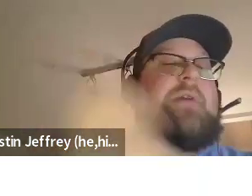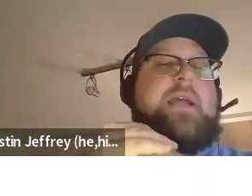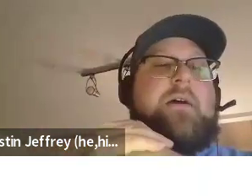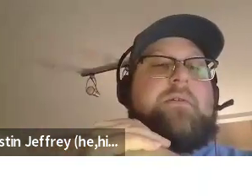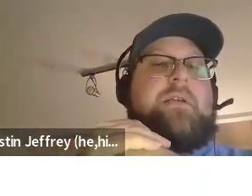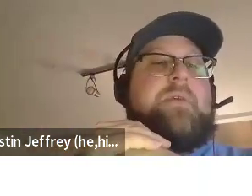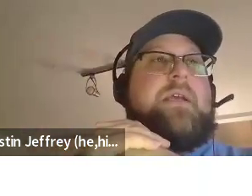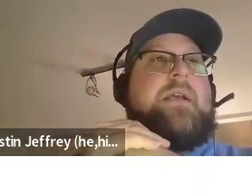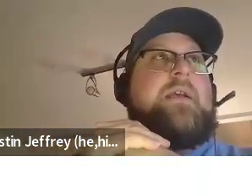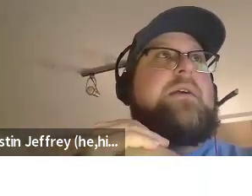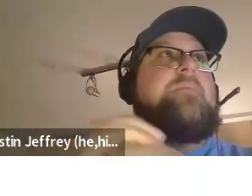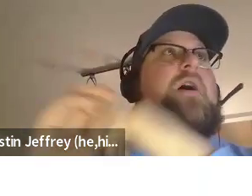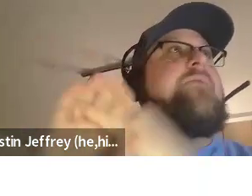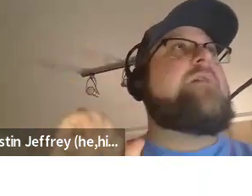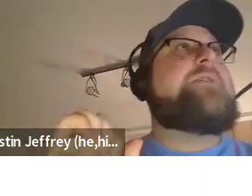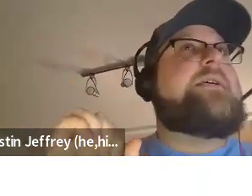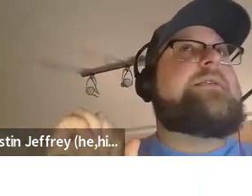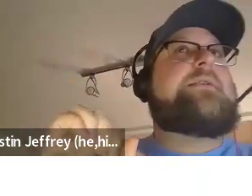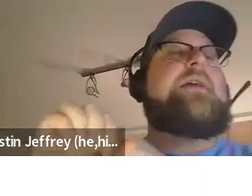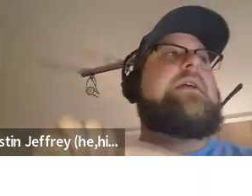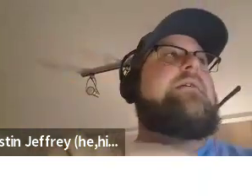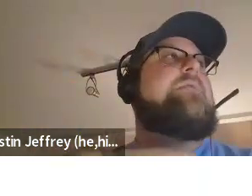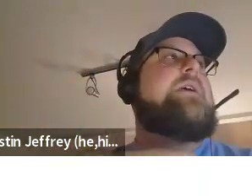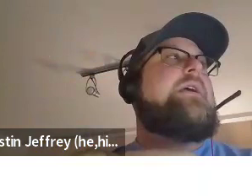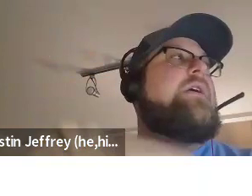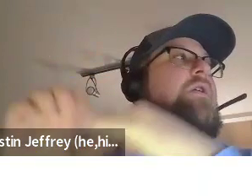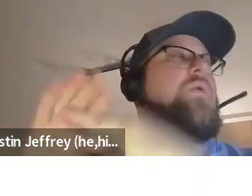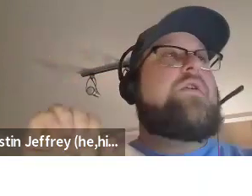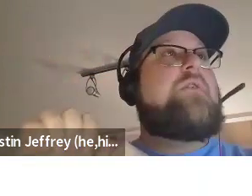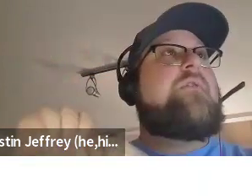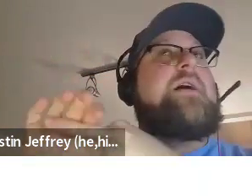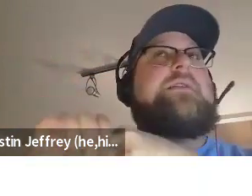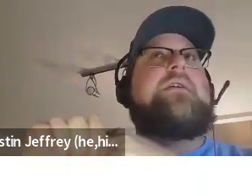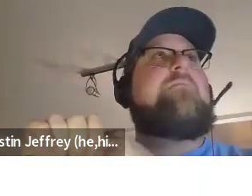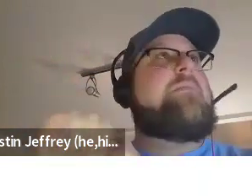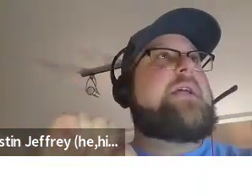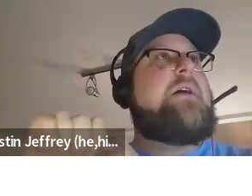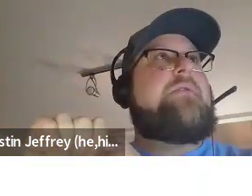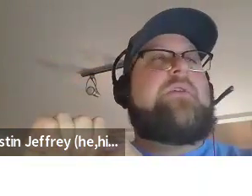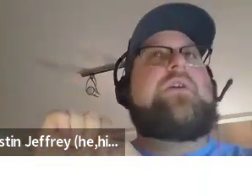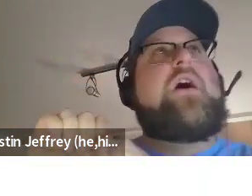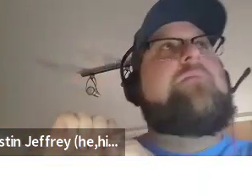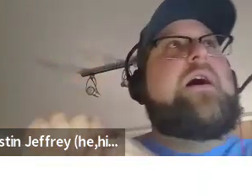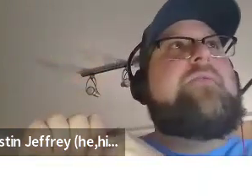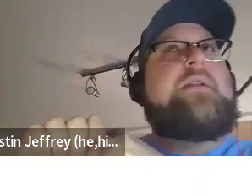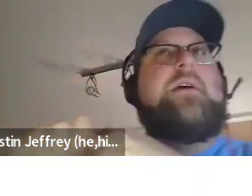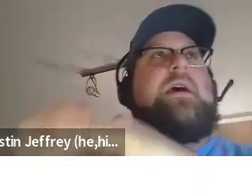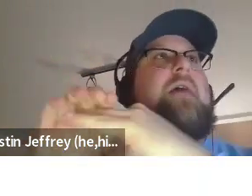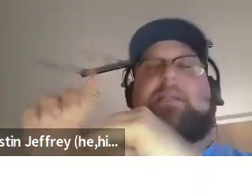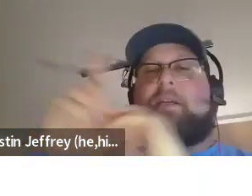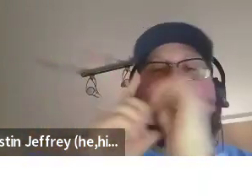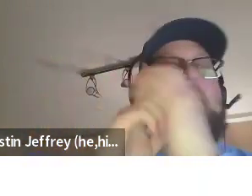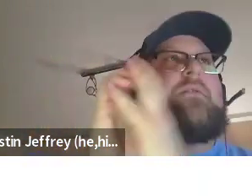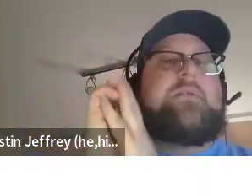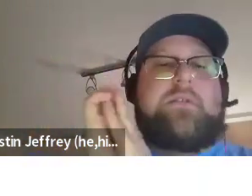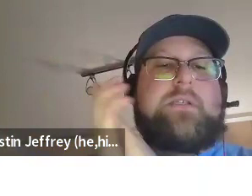COVID tests right now can be bought at pharmacies. They can be ordered from us here at Public Health if you're a nonprofit.